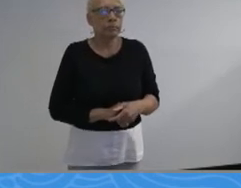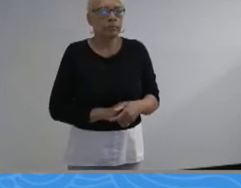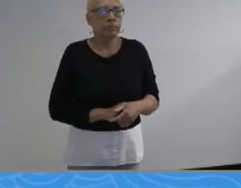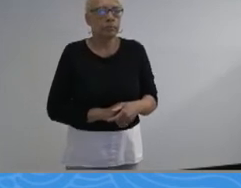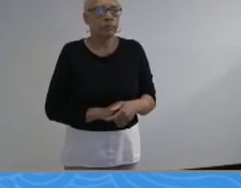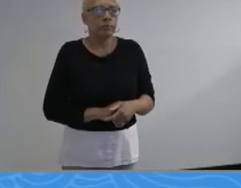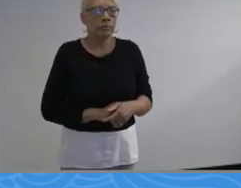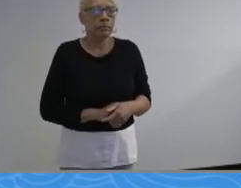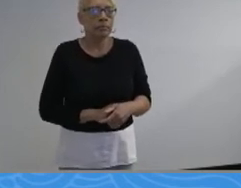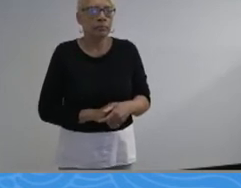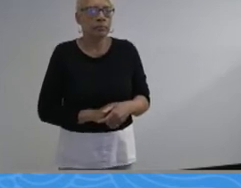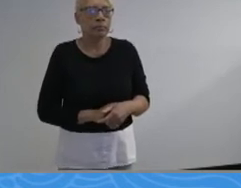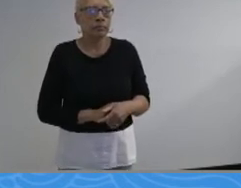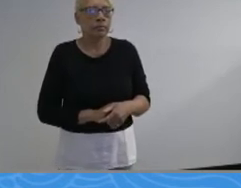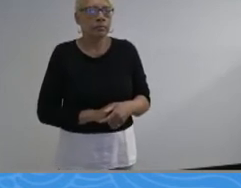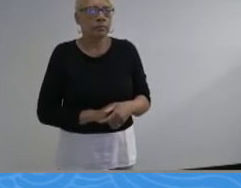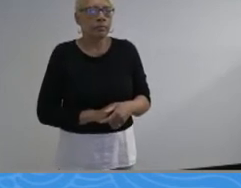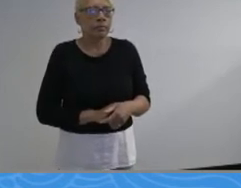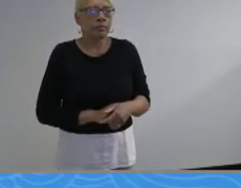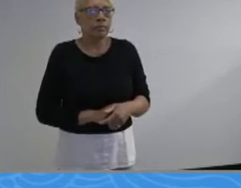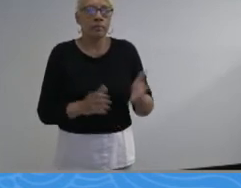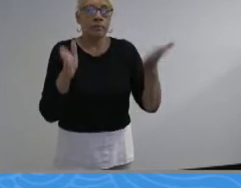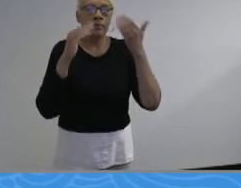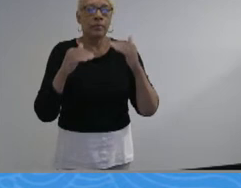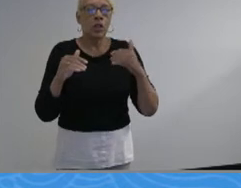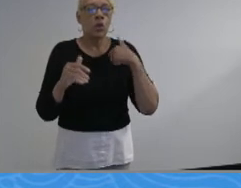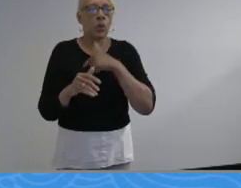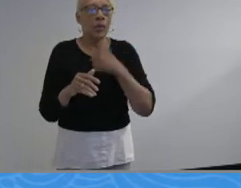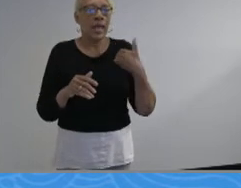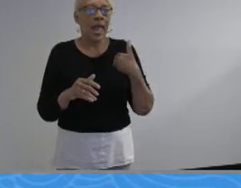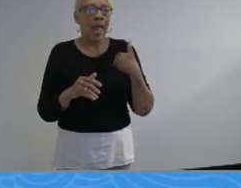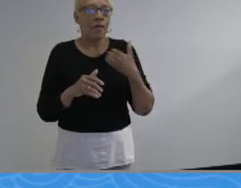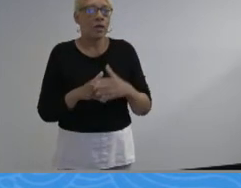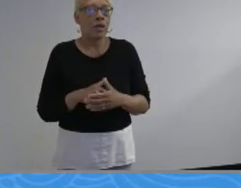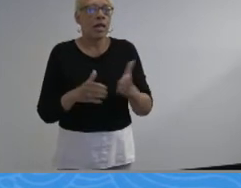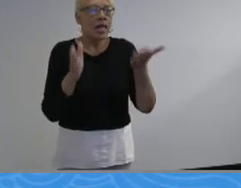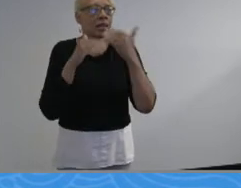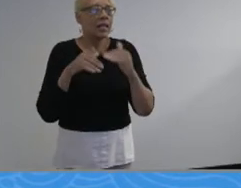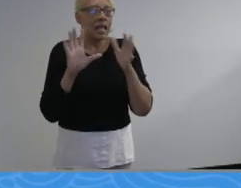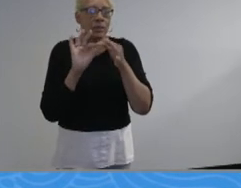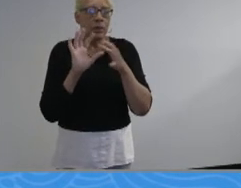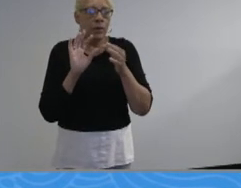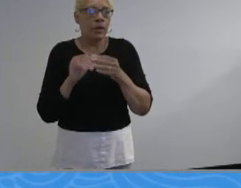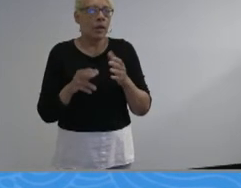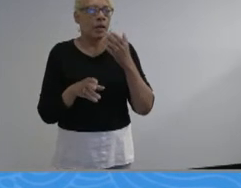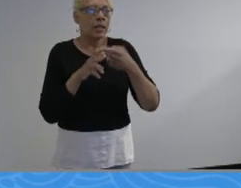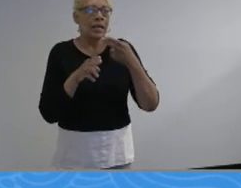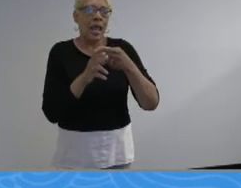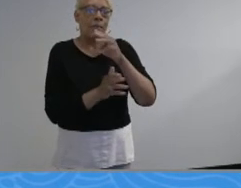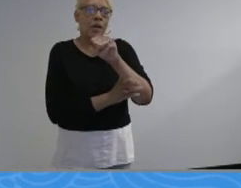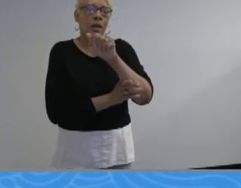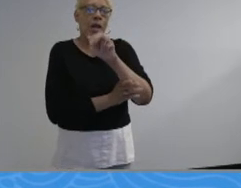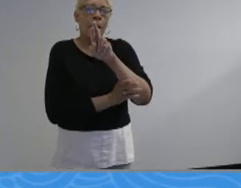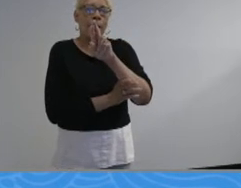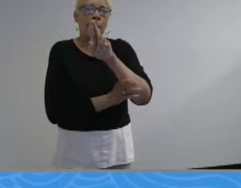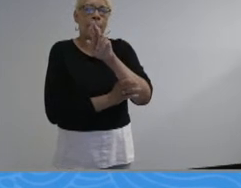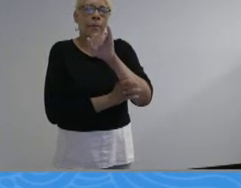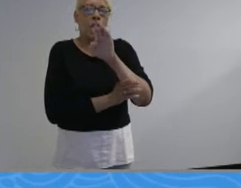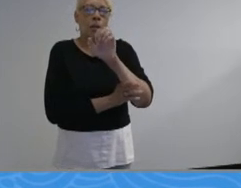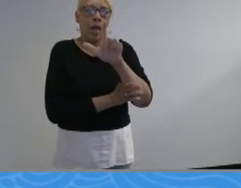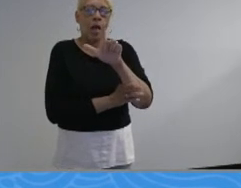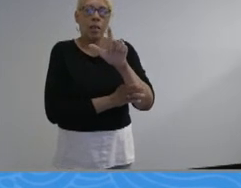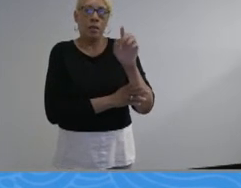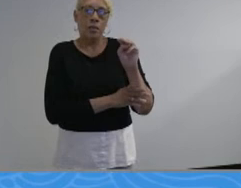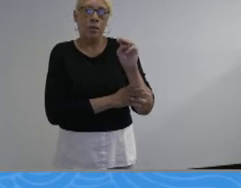Can you hear me? Okay. Well, next we have our next testimonial. Her name is Maribel Mireles, but she